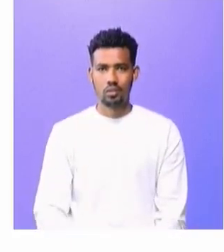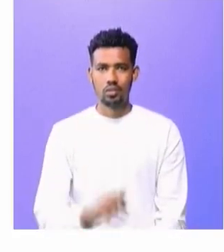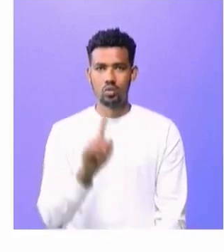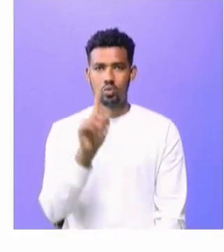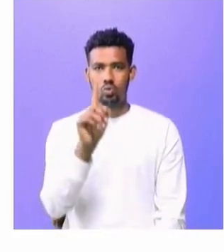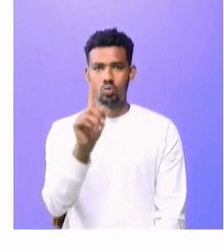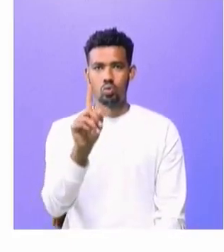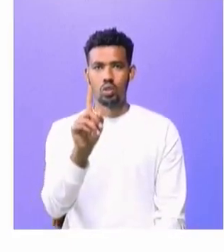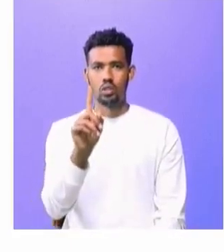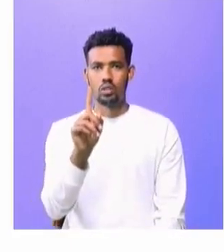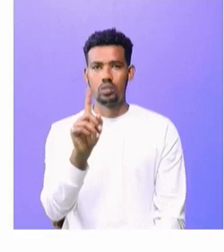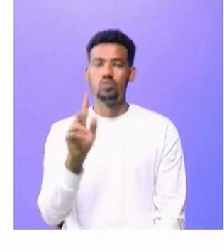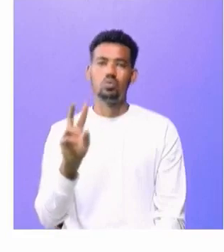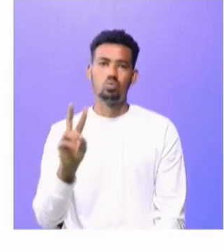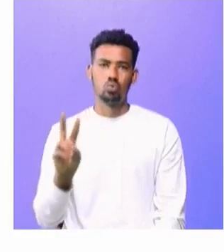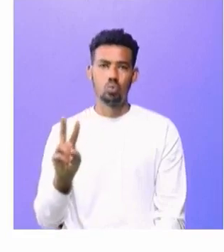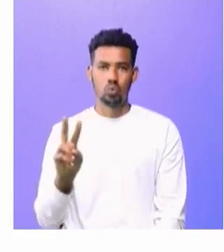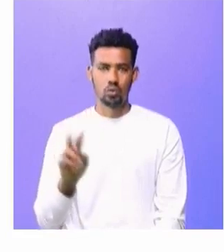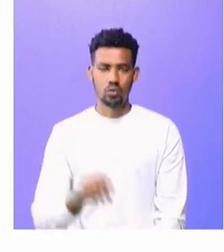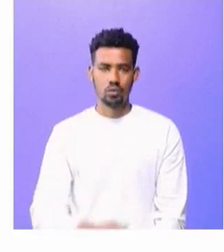twos.